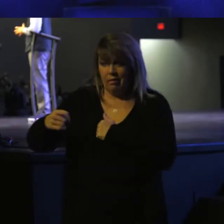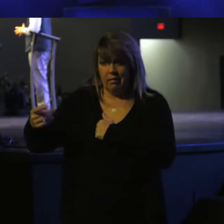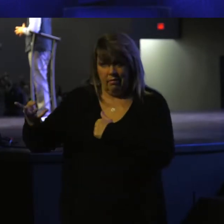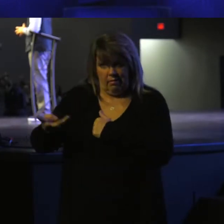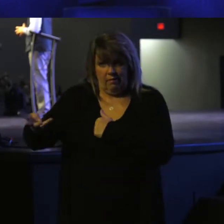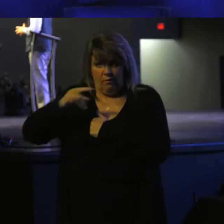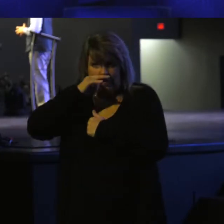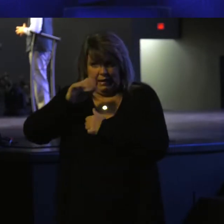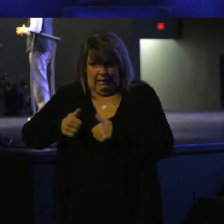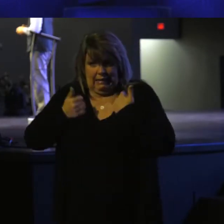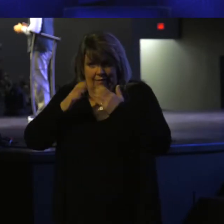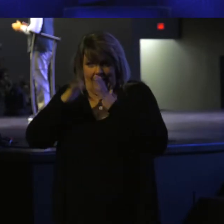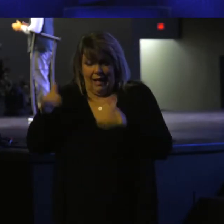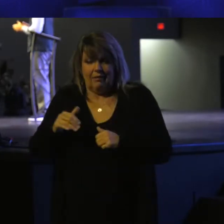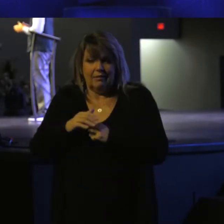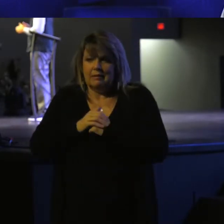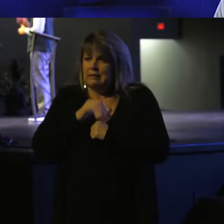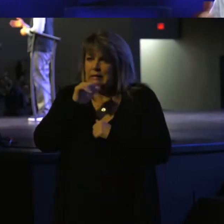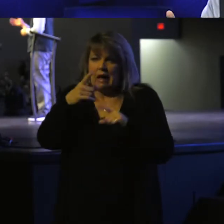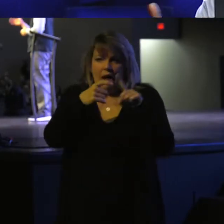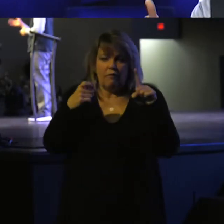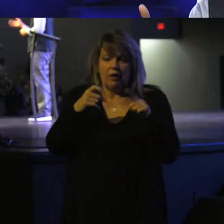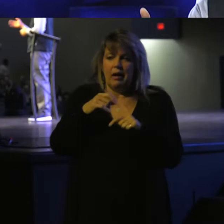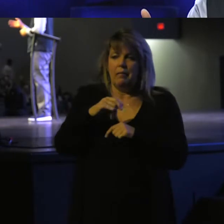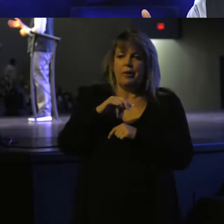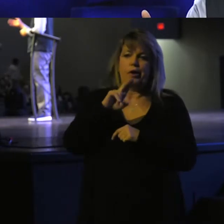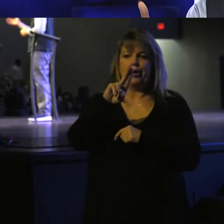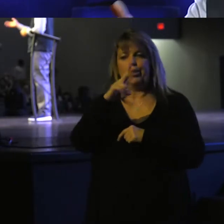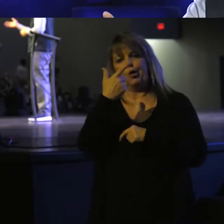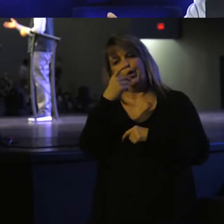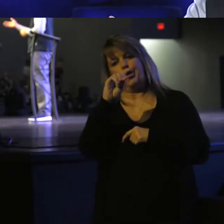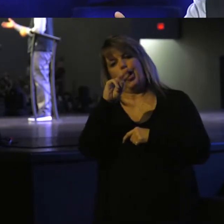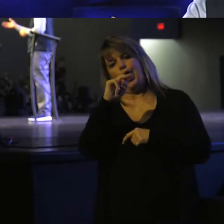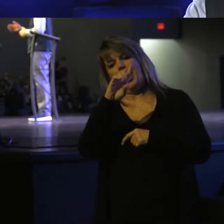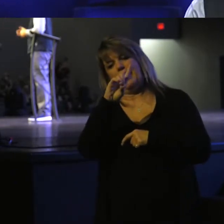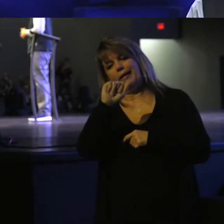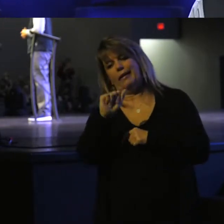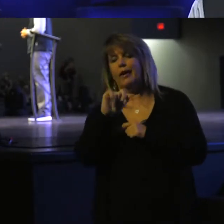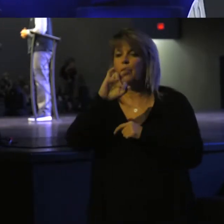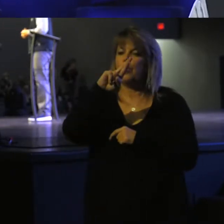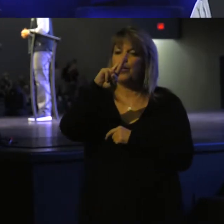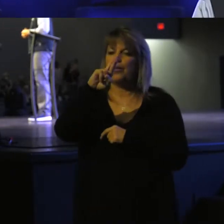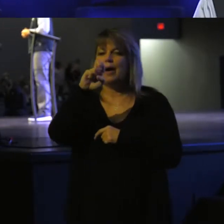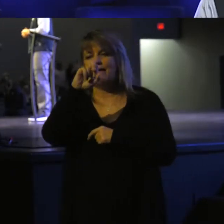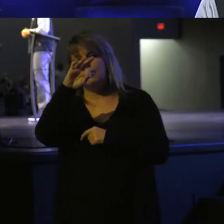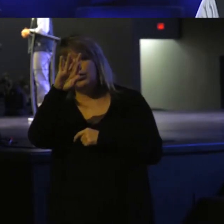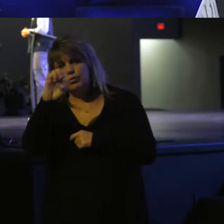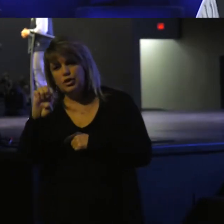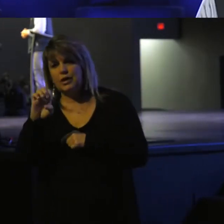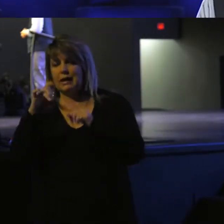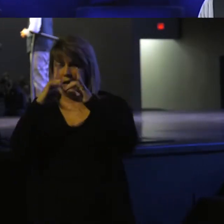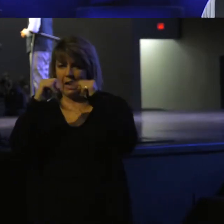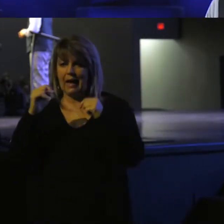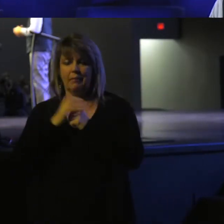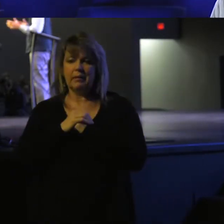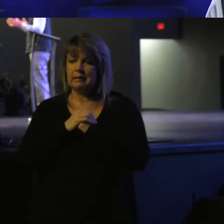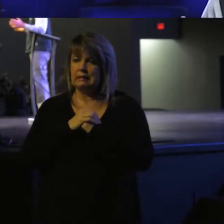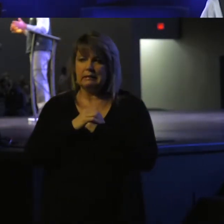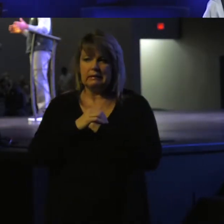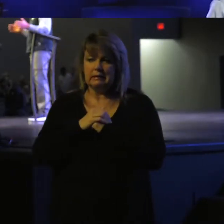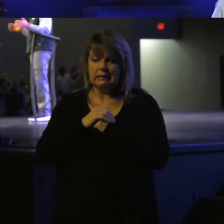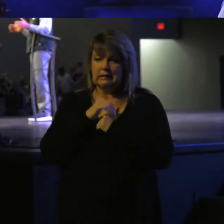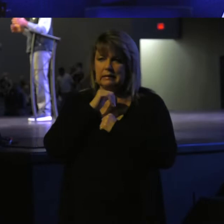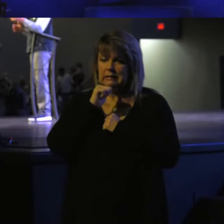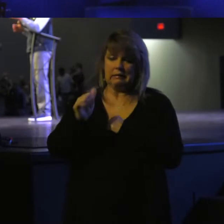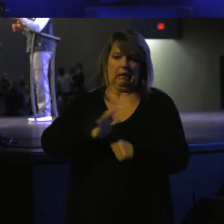house. They're not from Uganda in the refugee camp where you built the house. By the way, it's not a